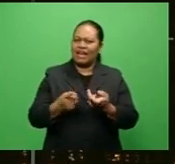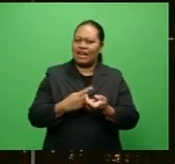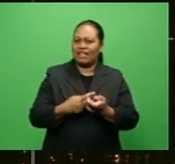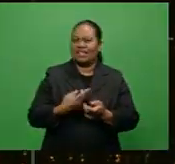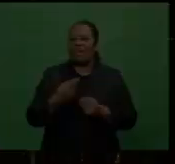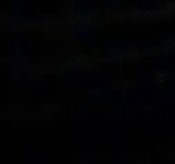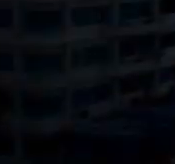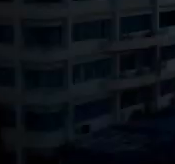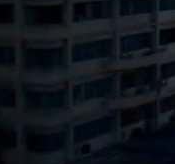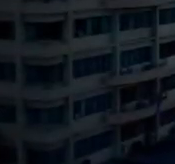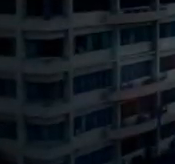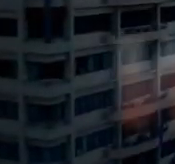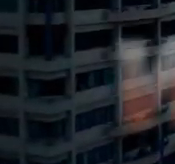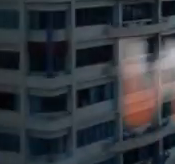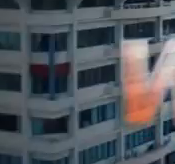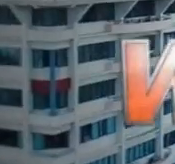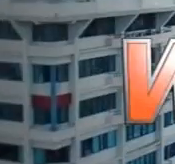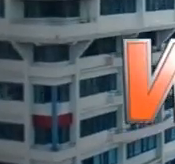the second half.